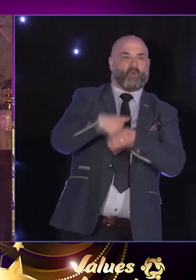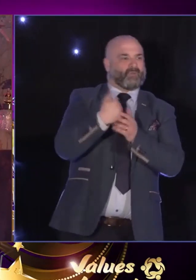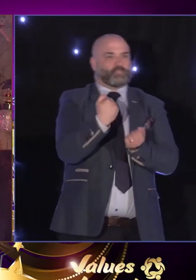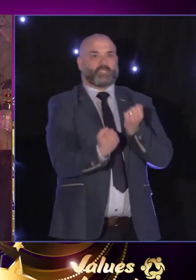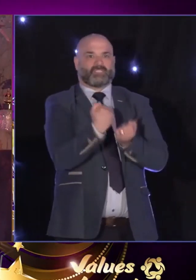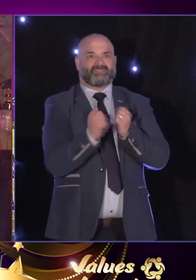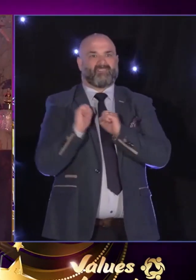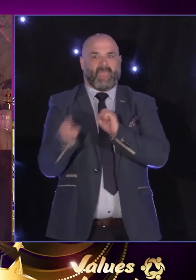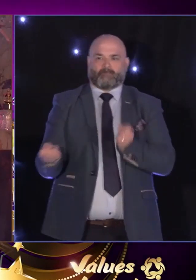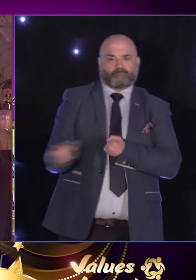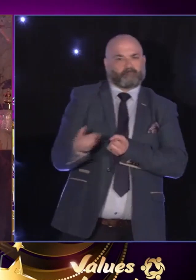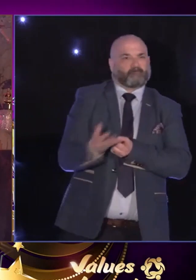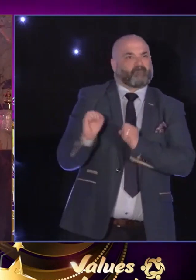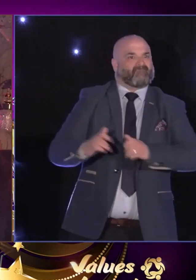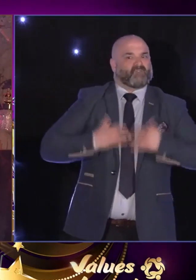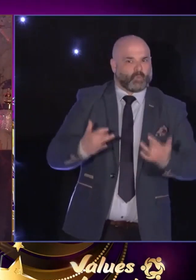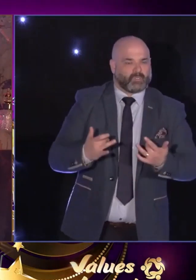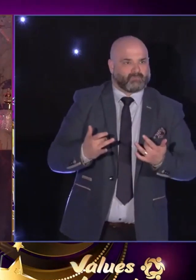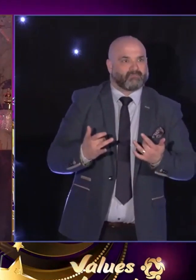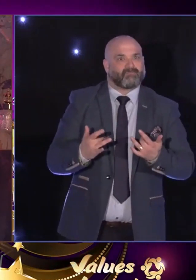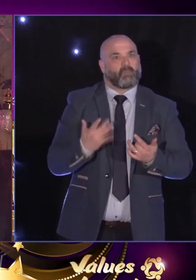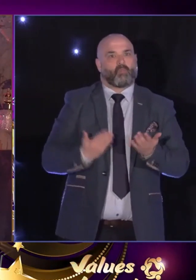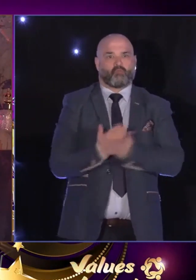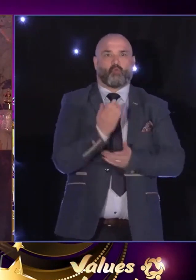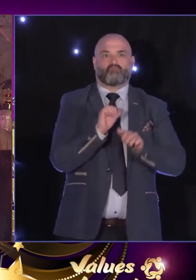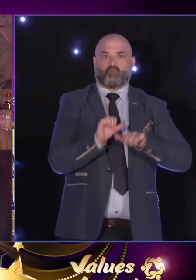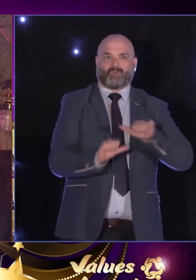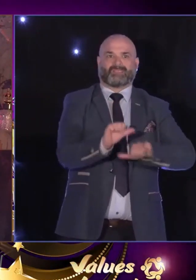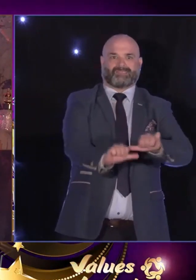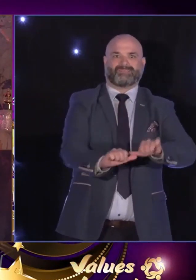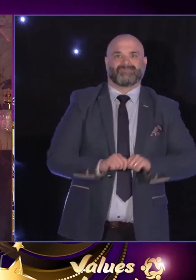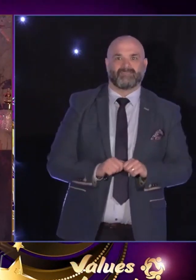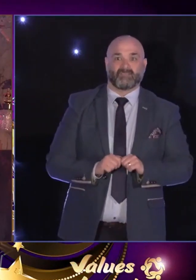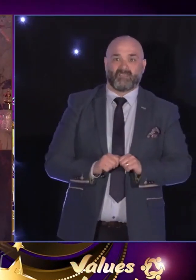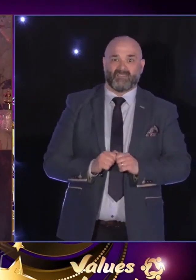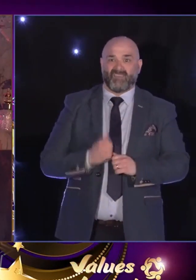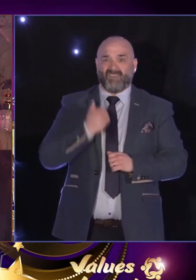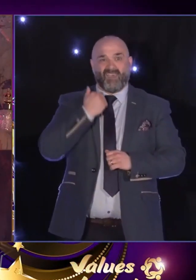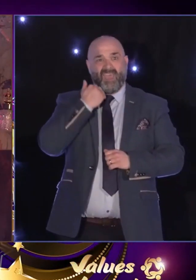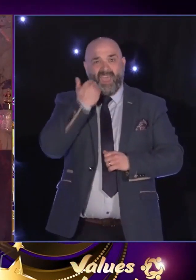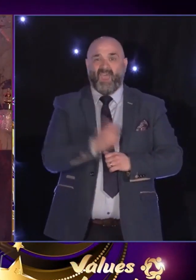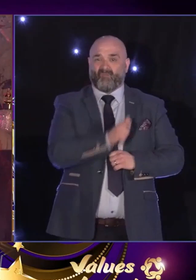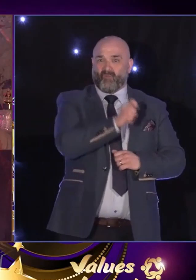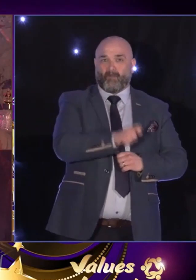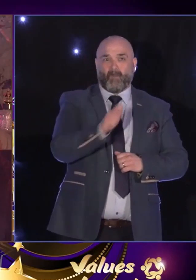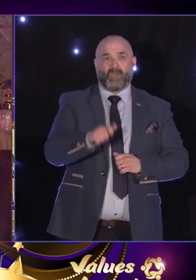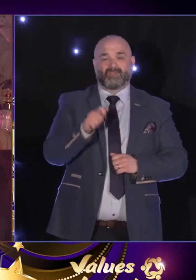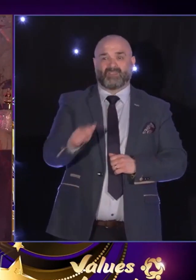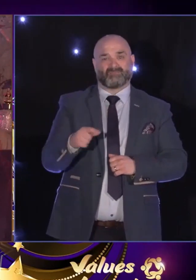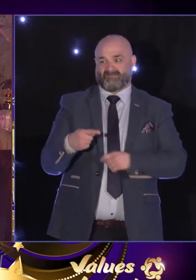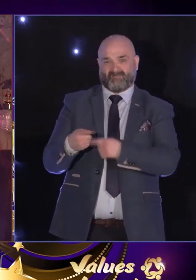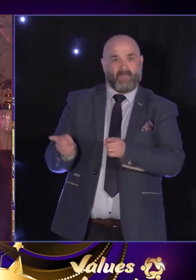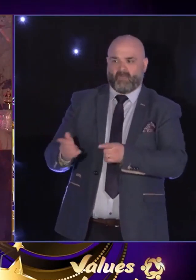as well, their valuable input actually in the judging process. Every single person has